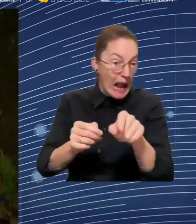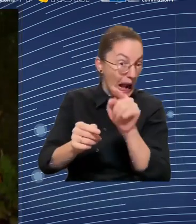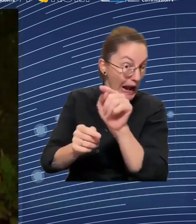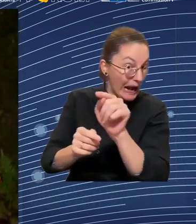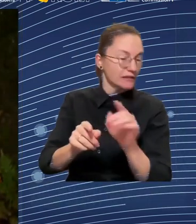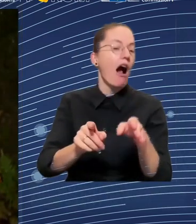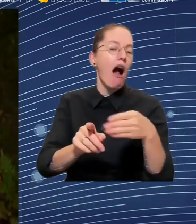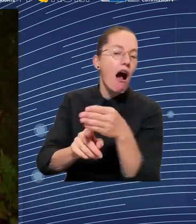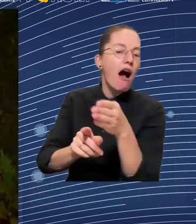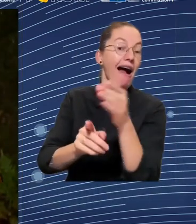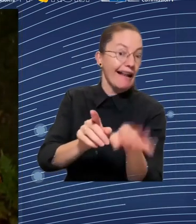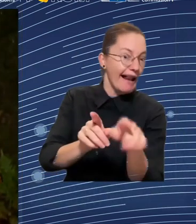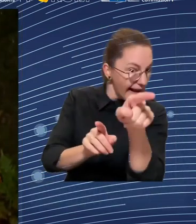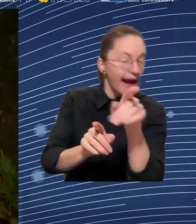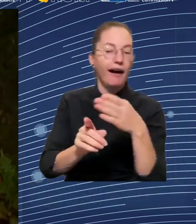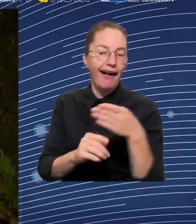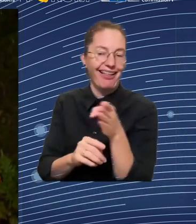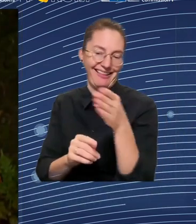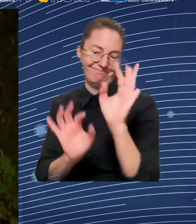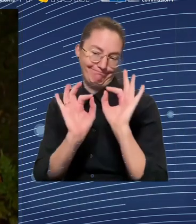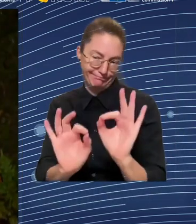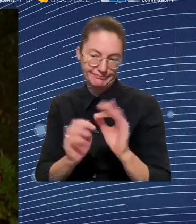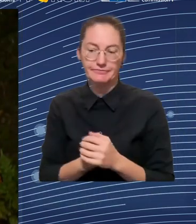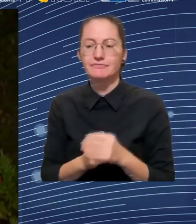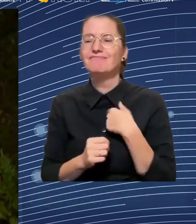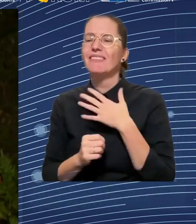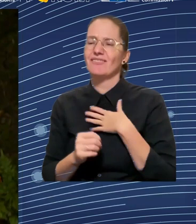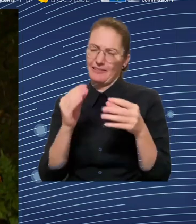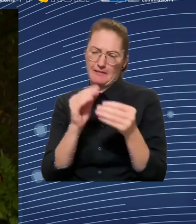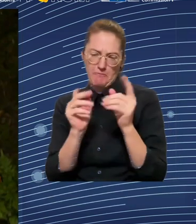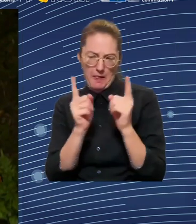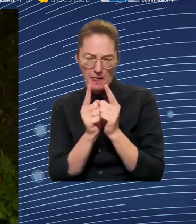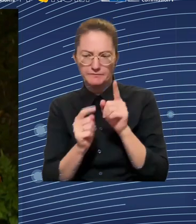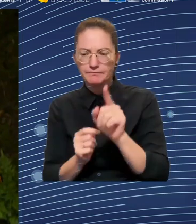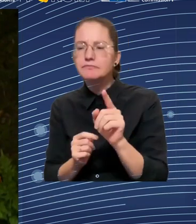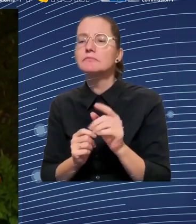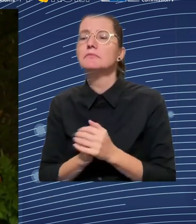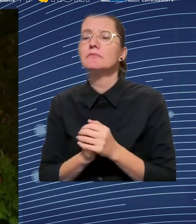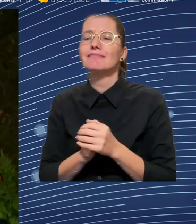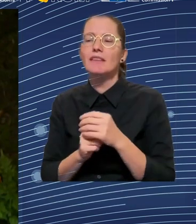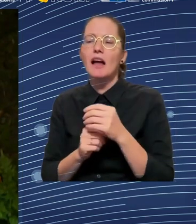Thanks. Was the second question related to education or not?